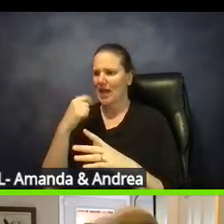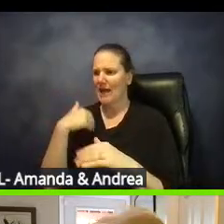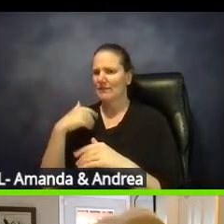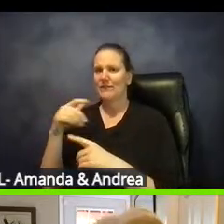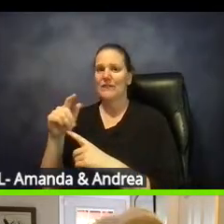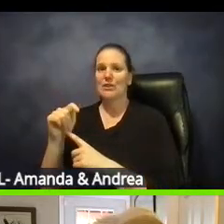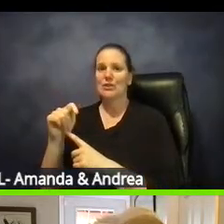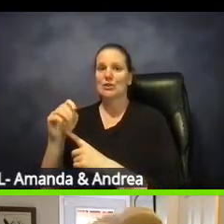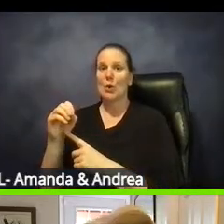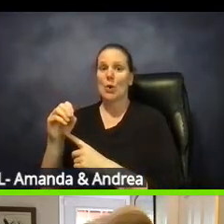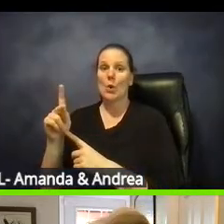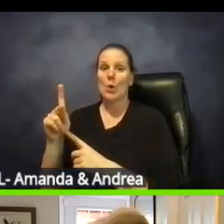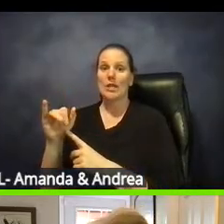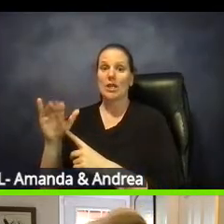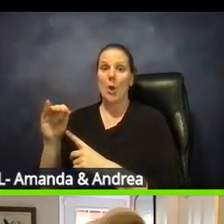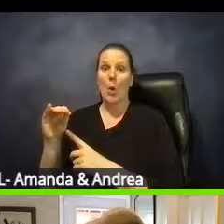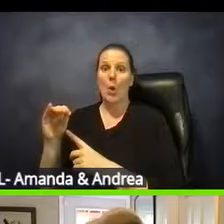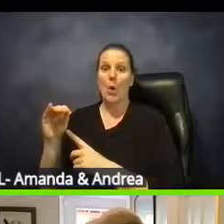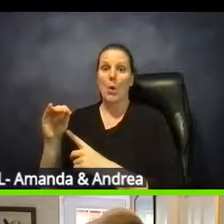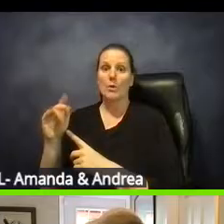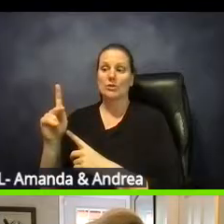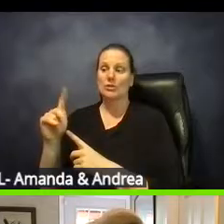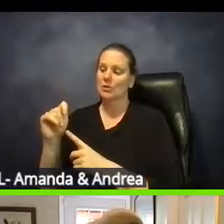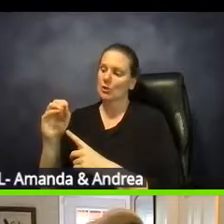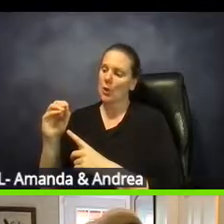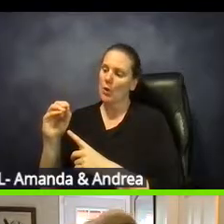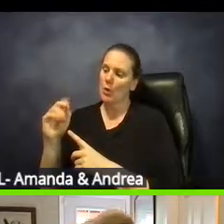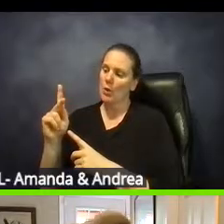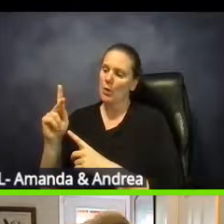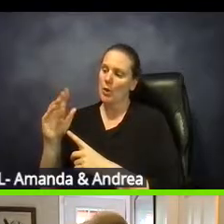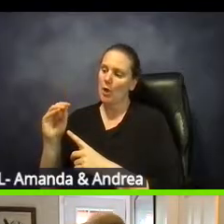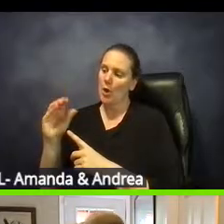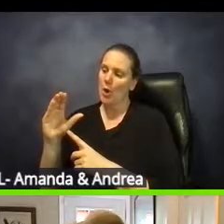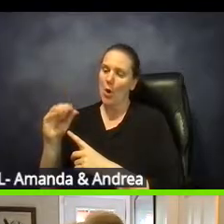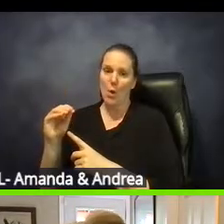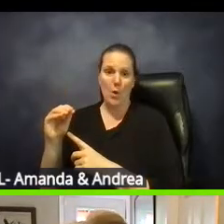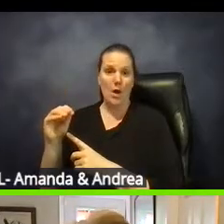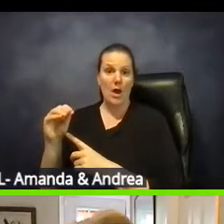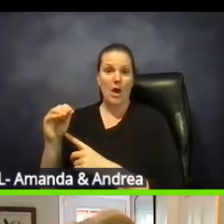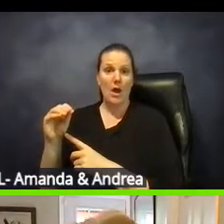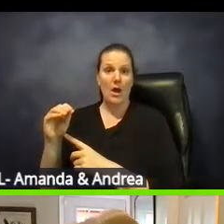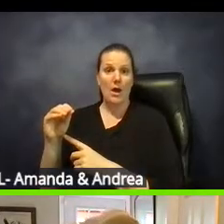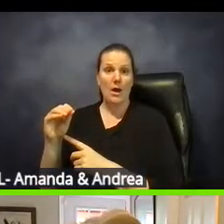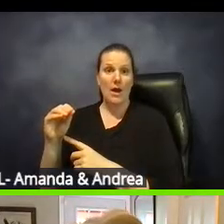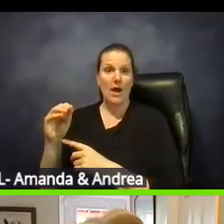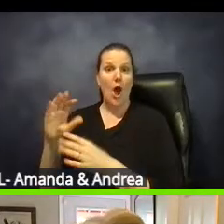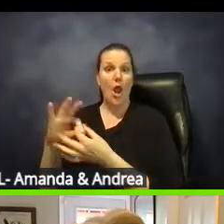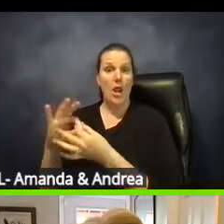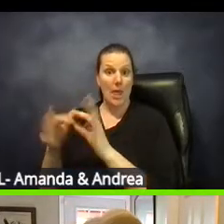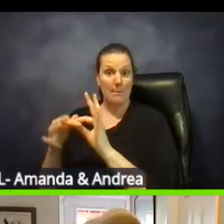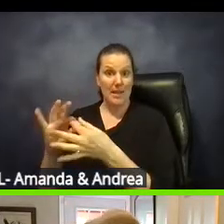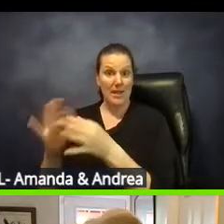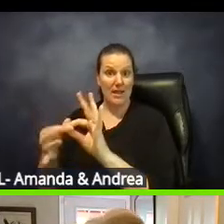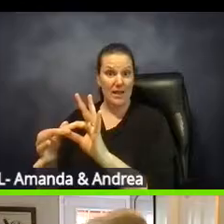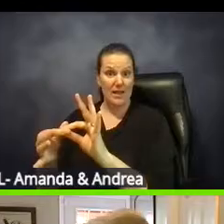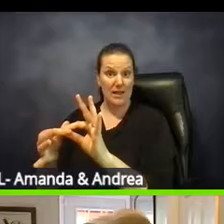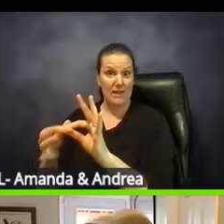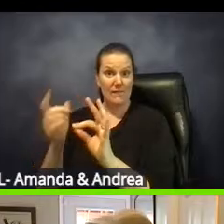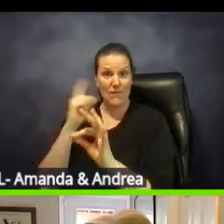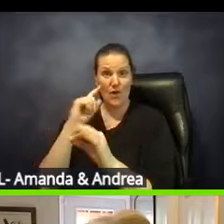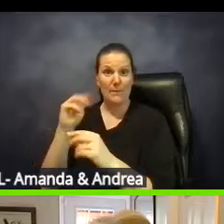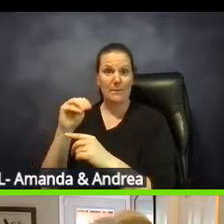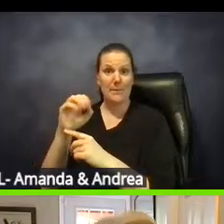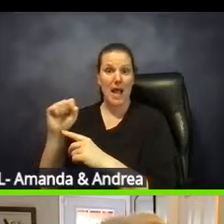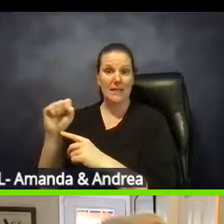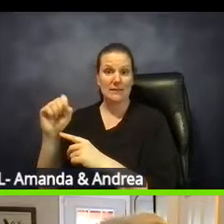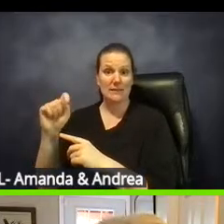Olympic Stadium using mass timber as part of that. Of course, it wasn't used very much